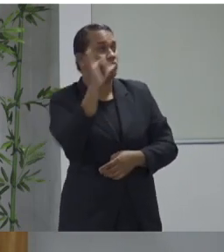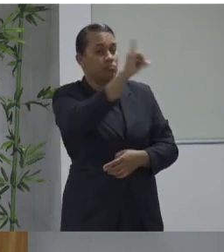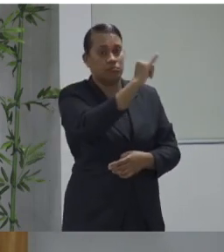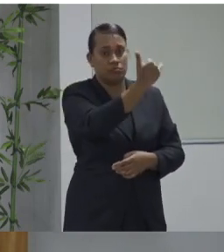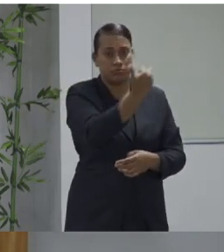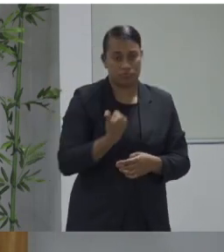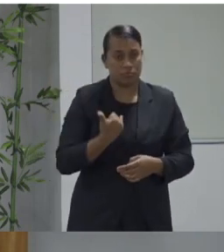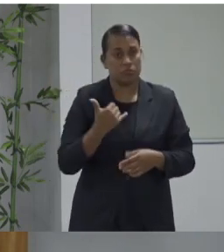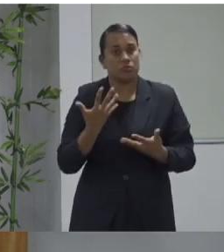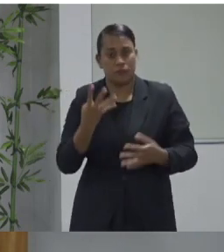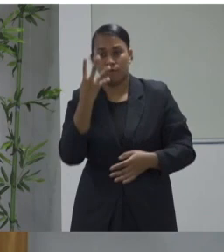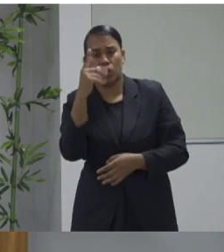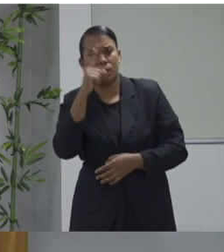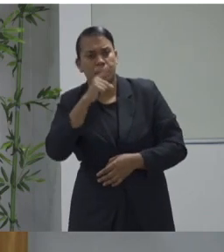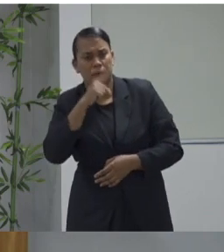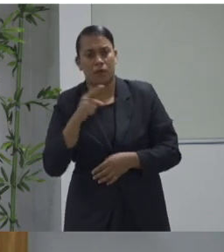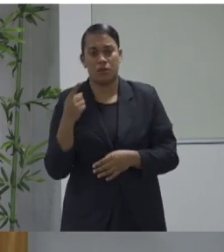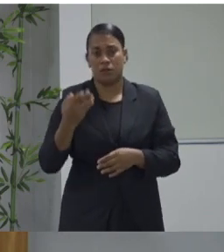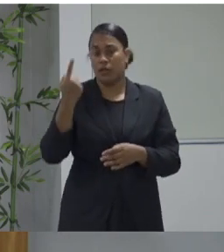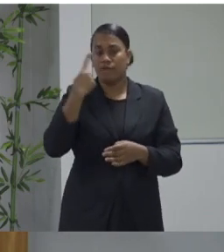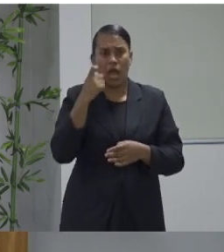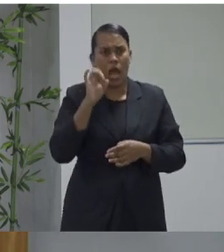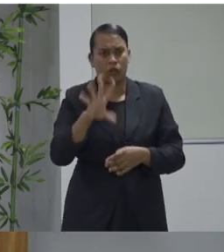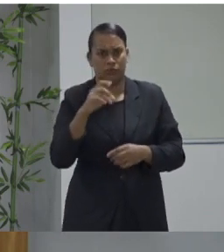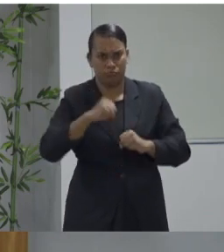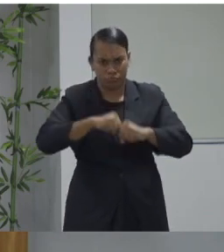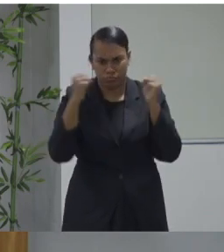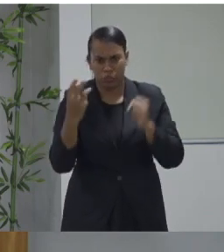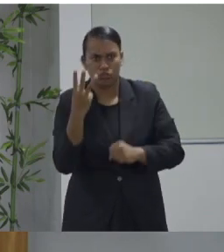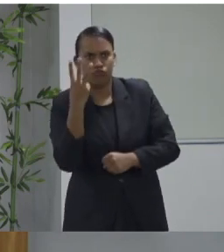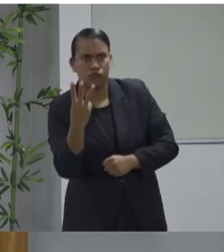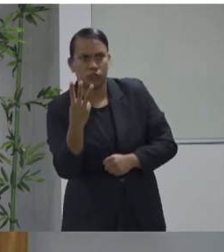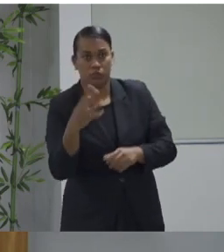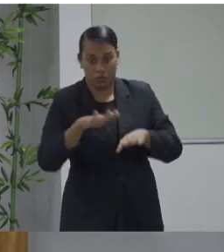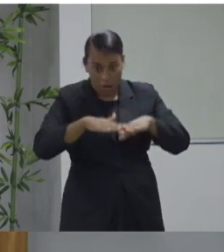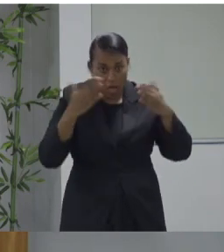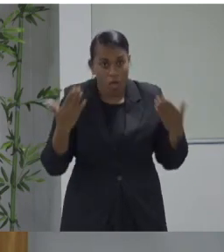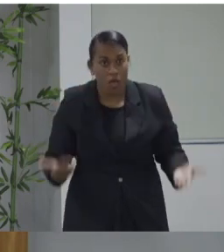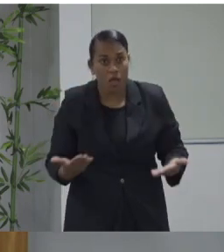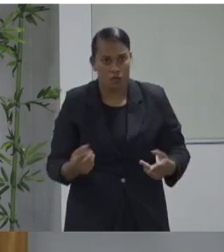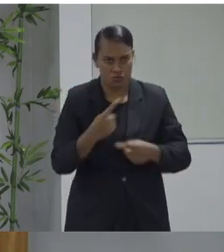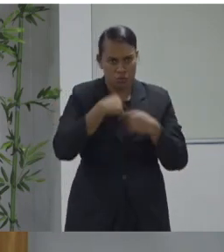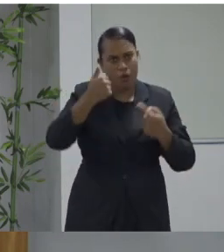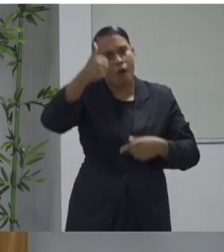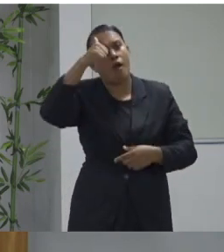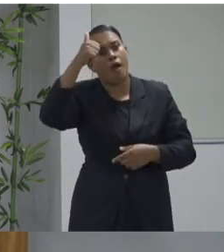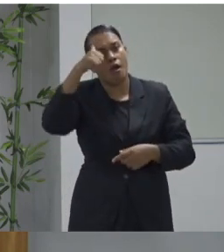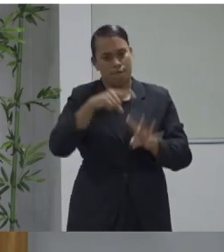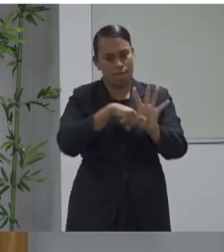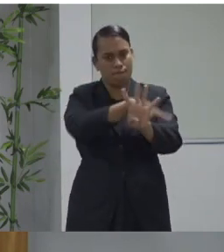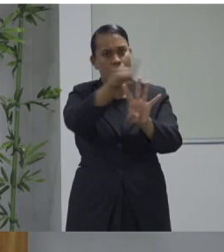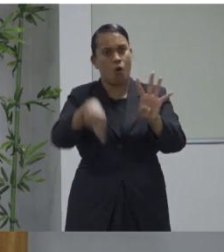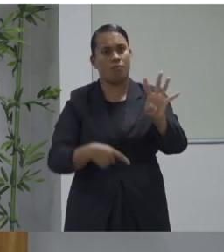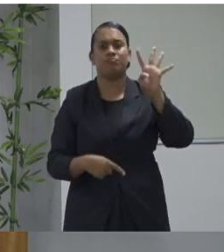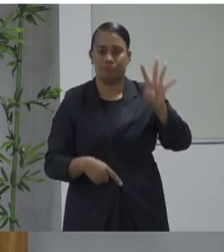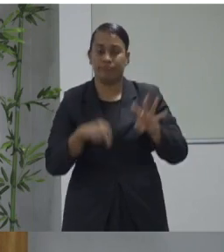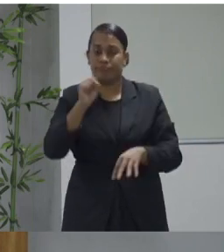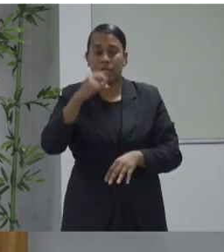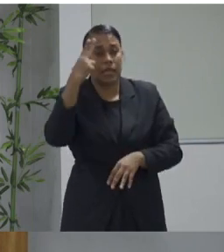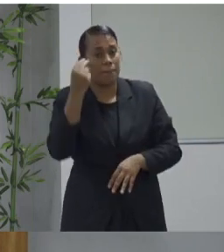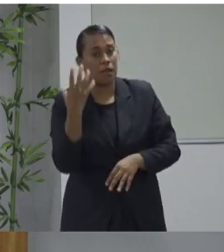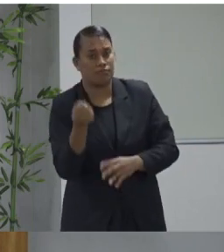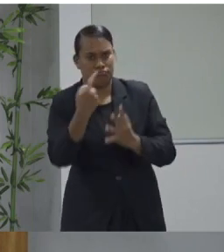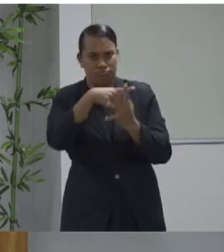3. I believe at the moment we sort of know all 4 of them. I know there's another one within the Mandolego